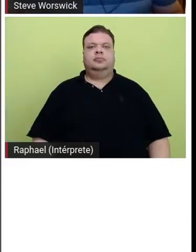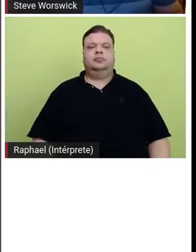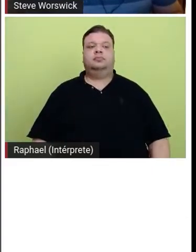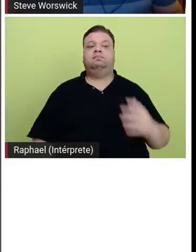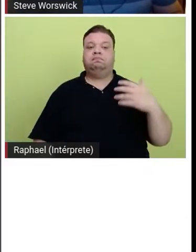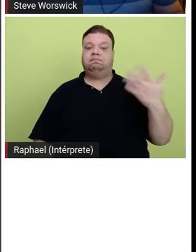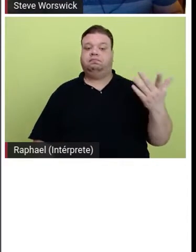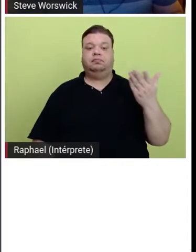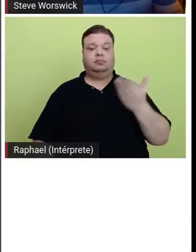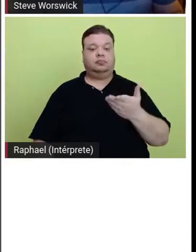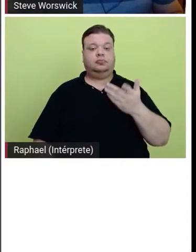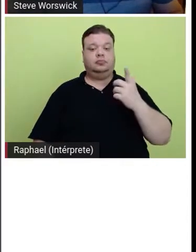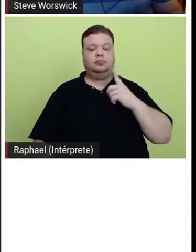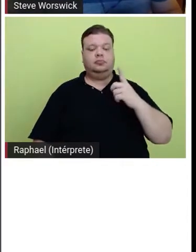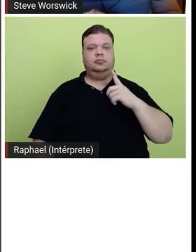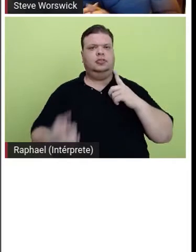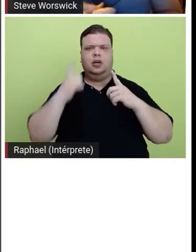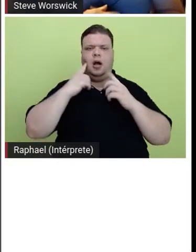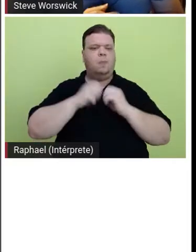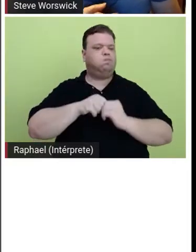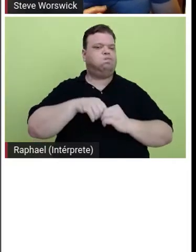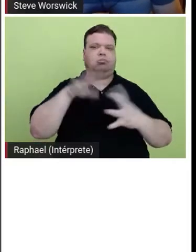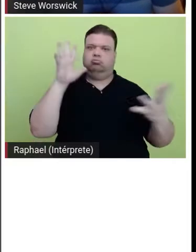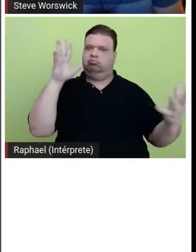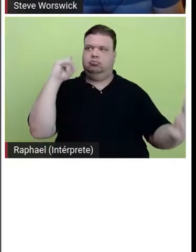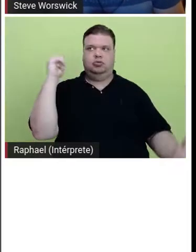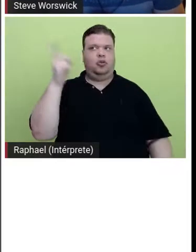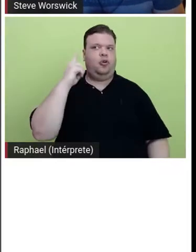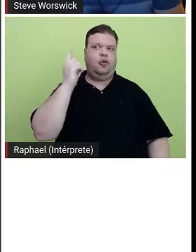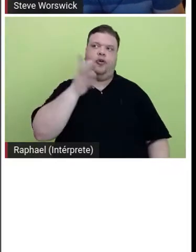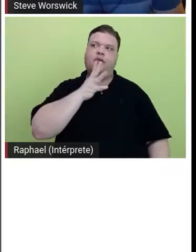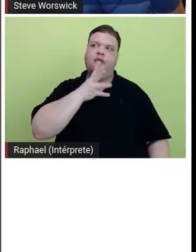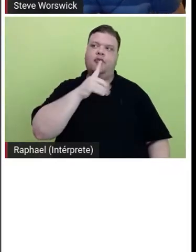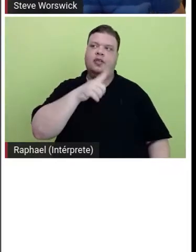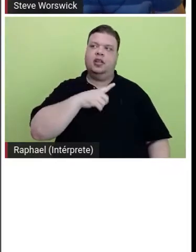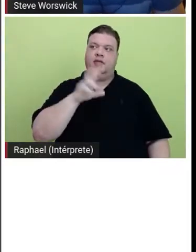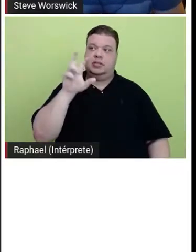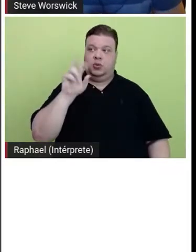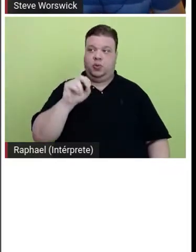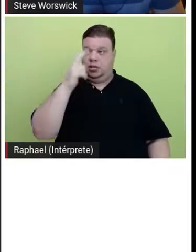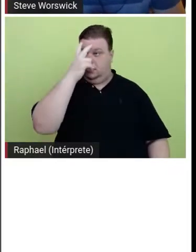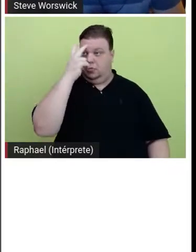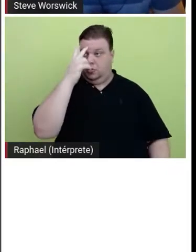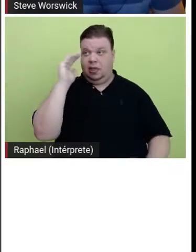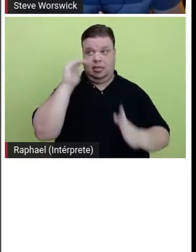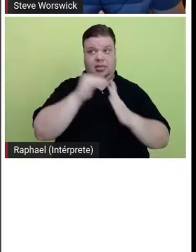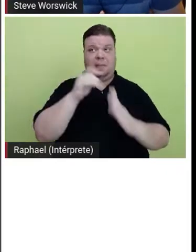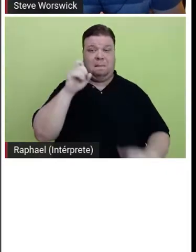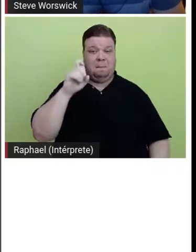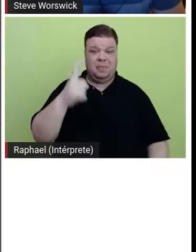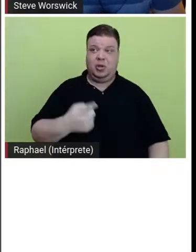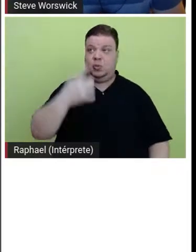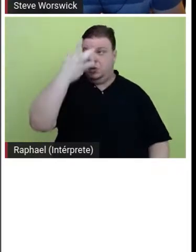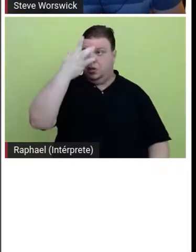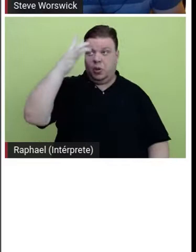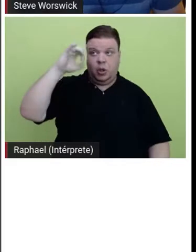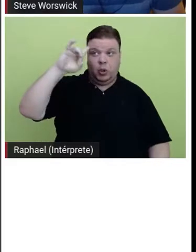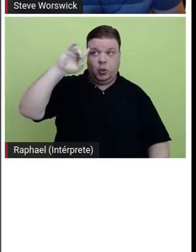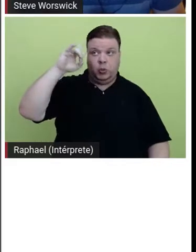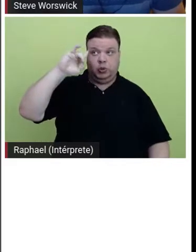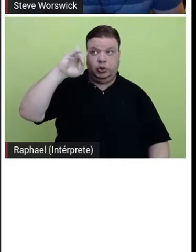2010. And it did quite well. Most of the time it was coming in like the top 3. And most